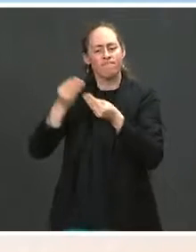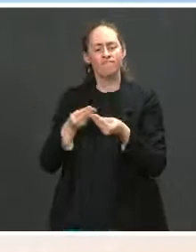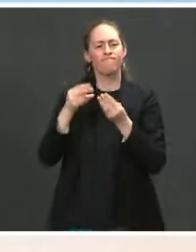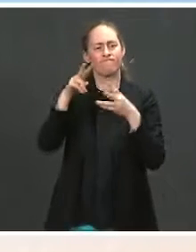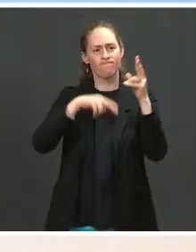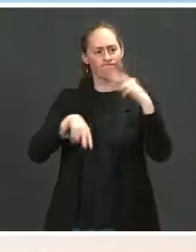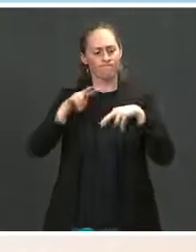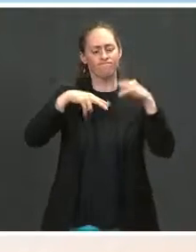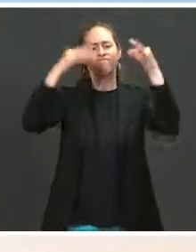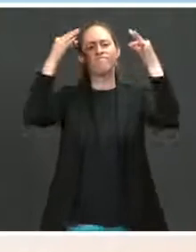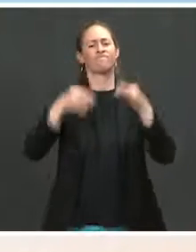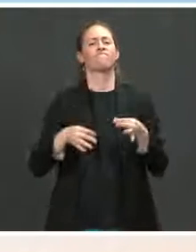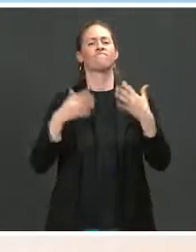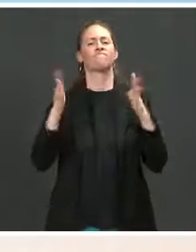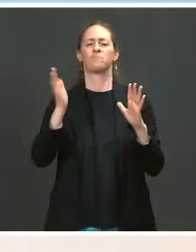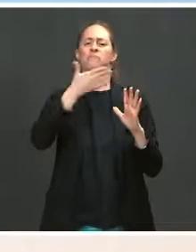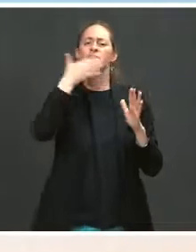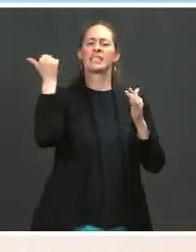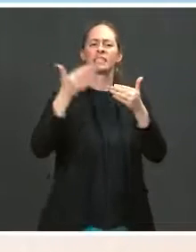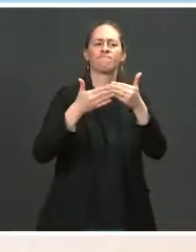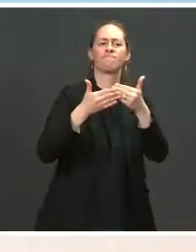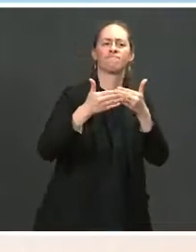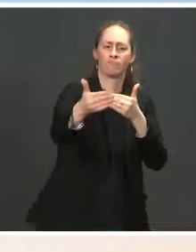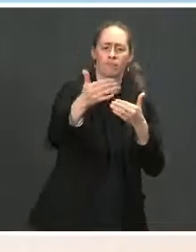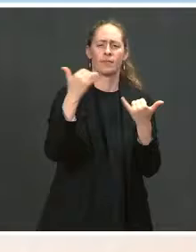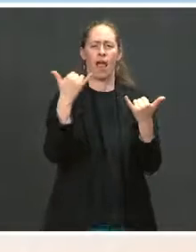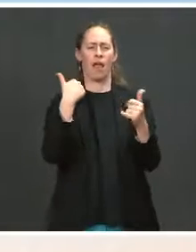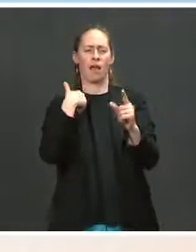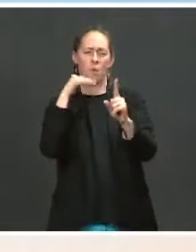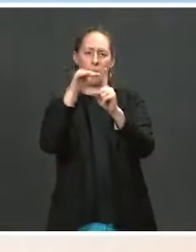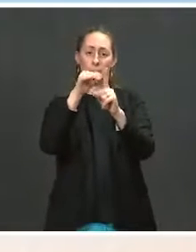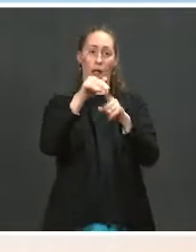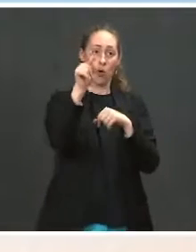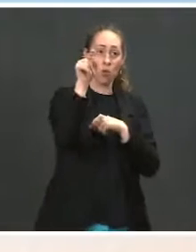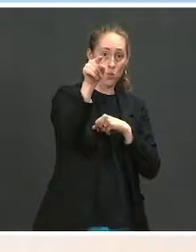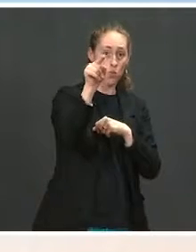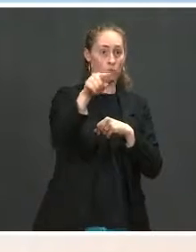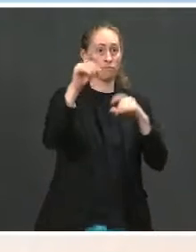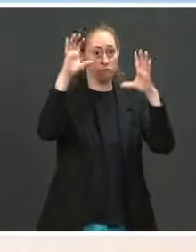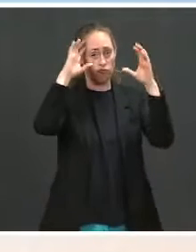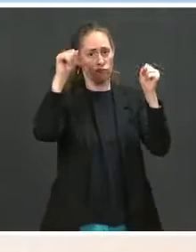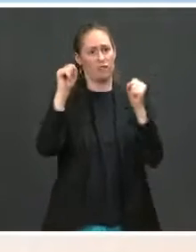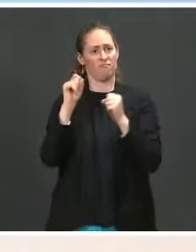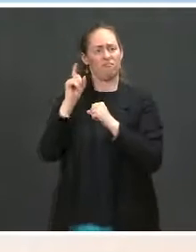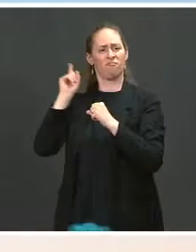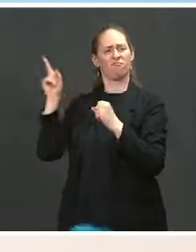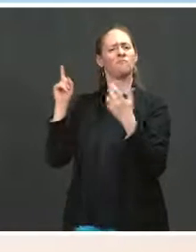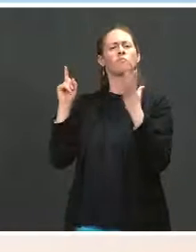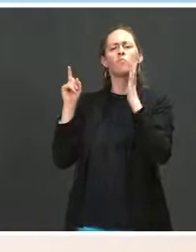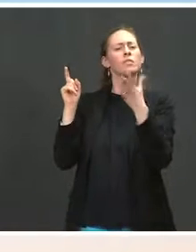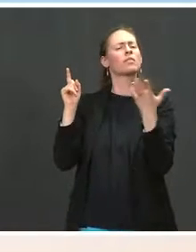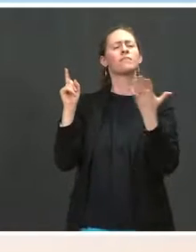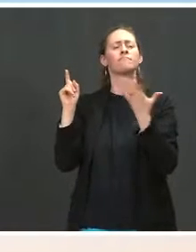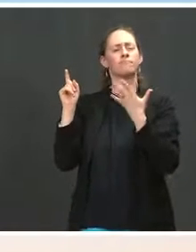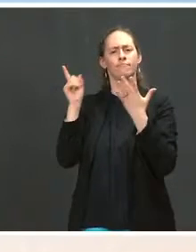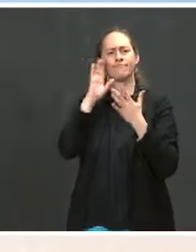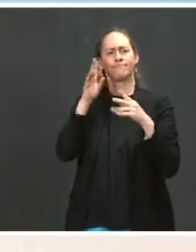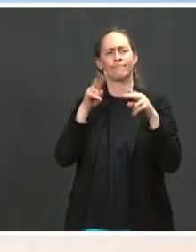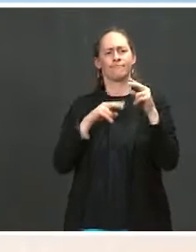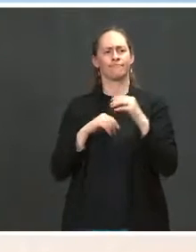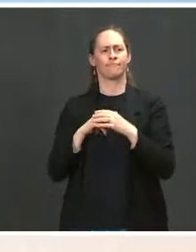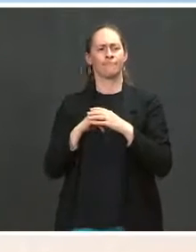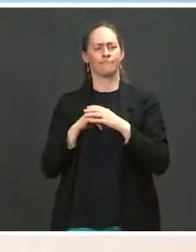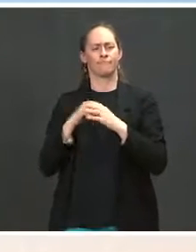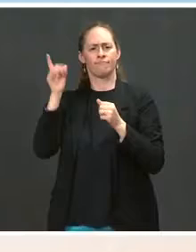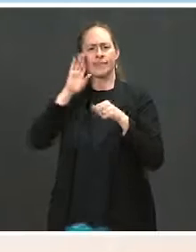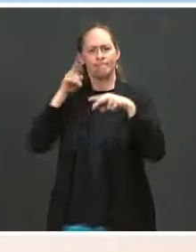path forward. I will remind everyone that he has been someone who has long viewed he opposed the surge in